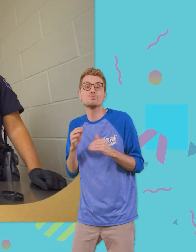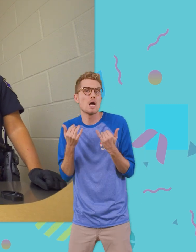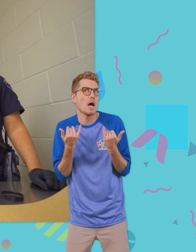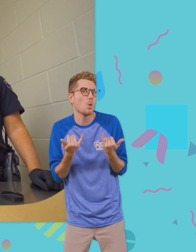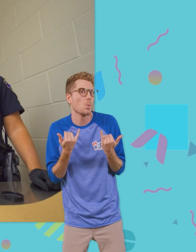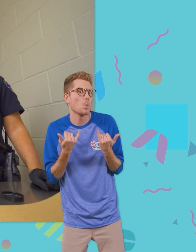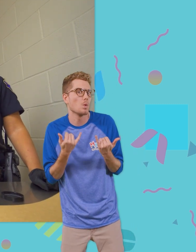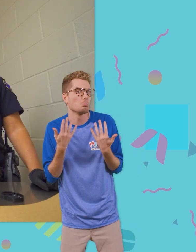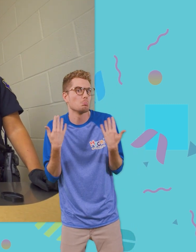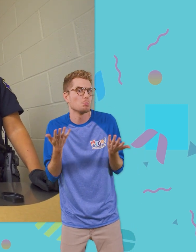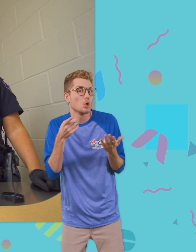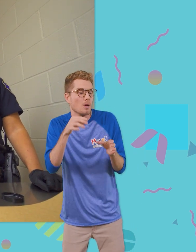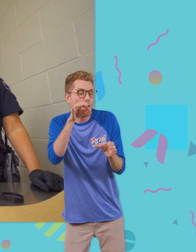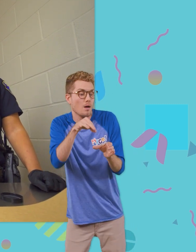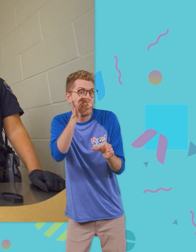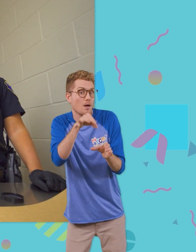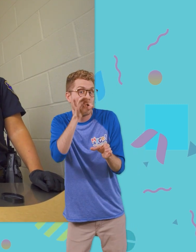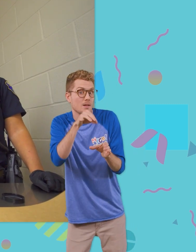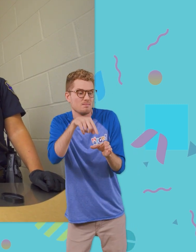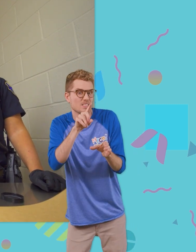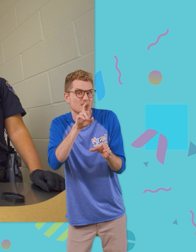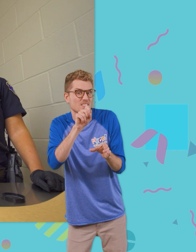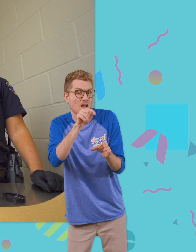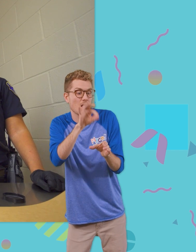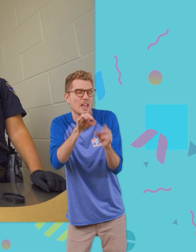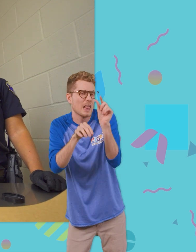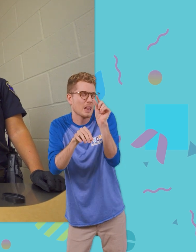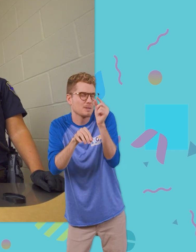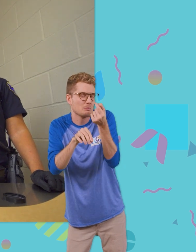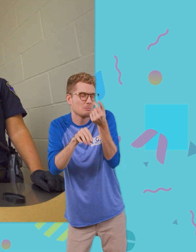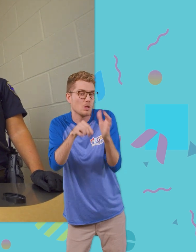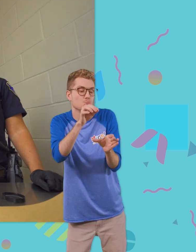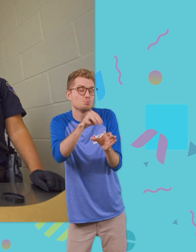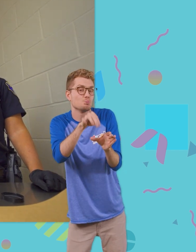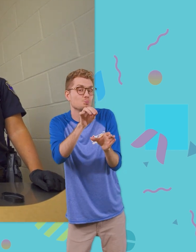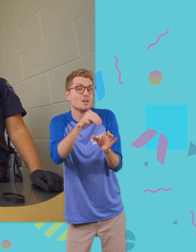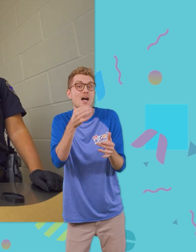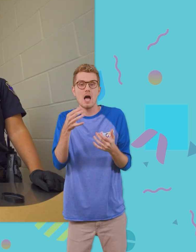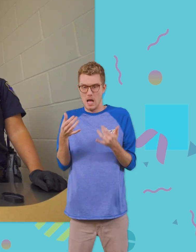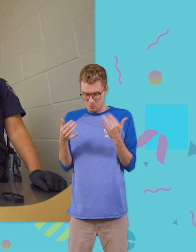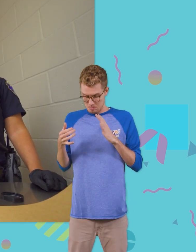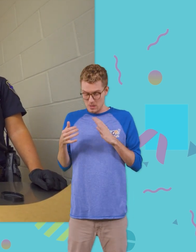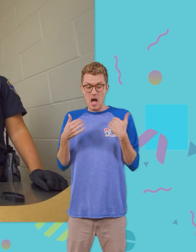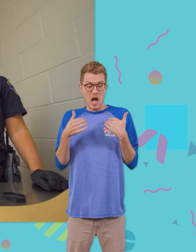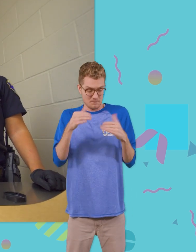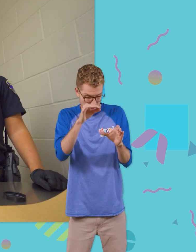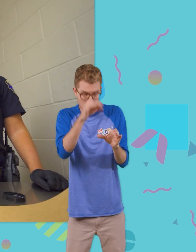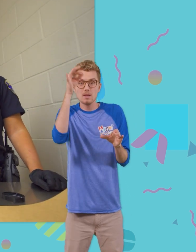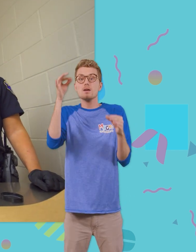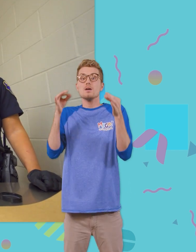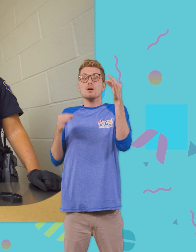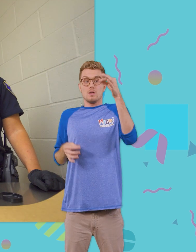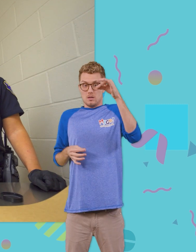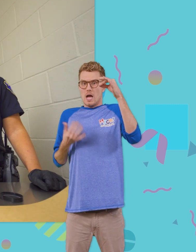Okay. Now dip your brush into the dust. Okay. Just a little bit. Okay. I got some dust.